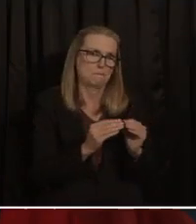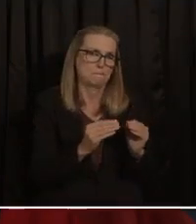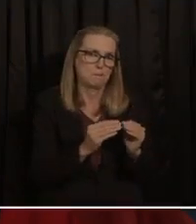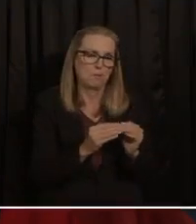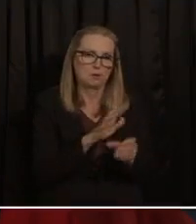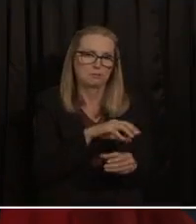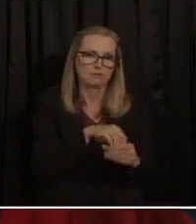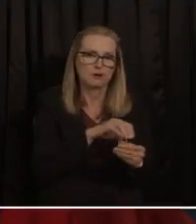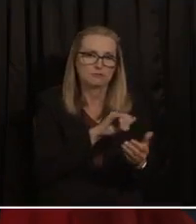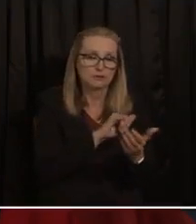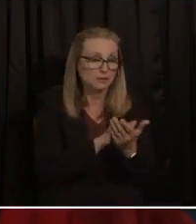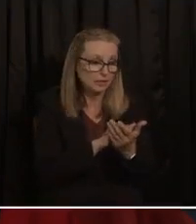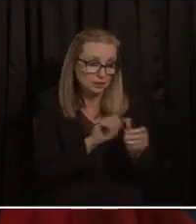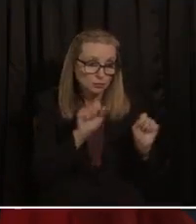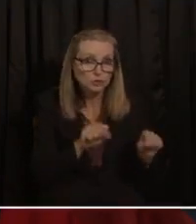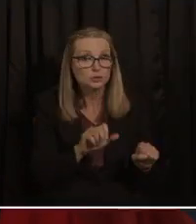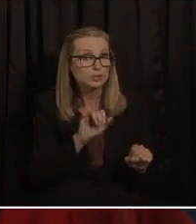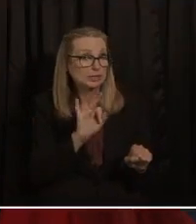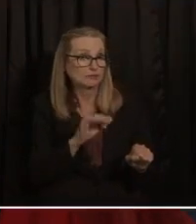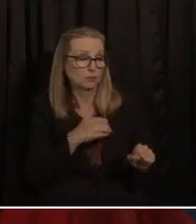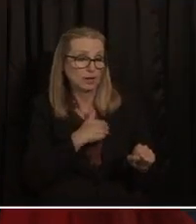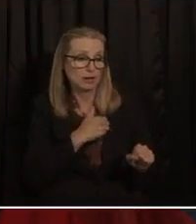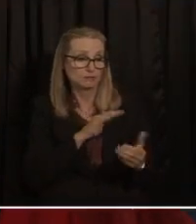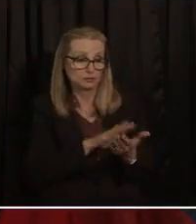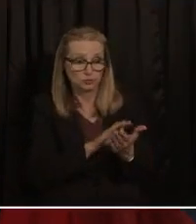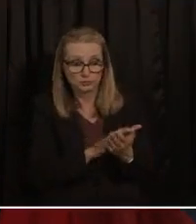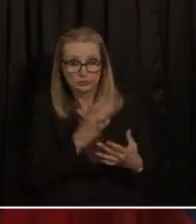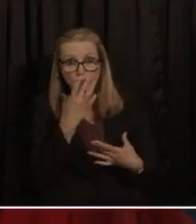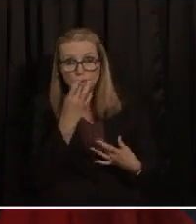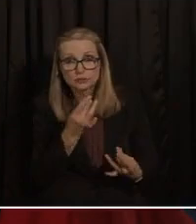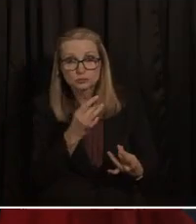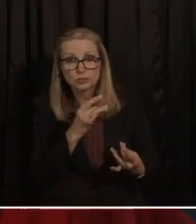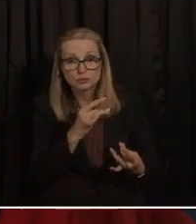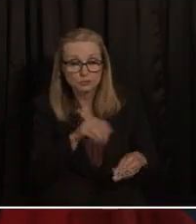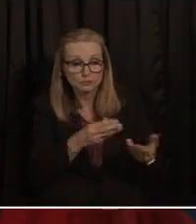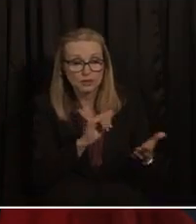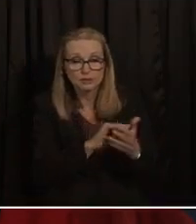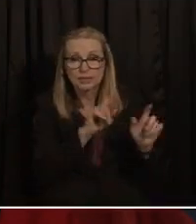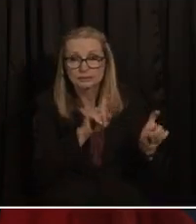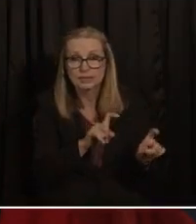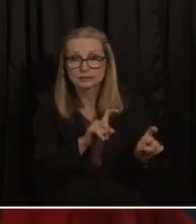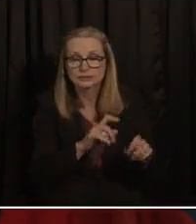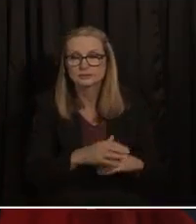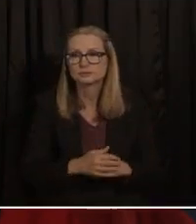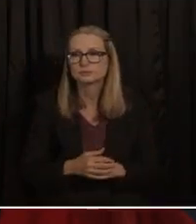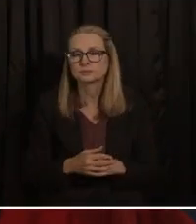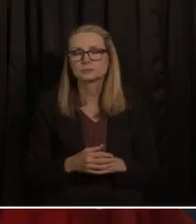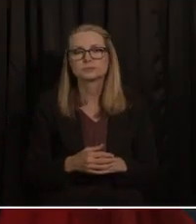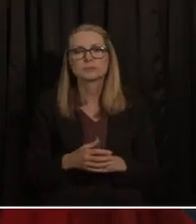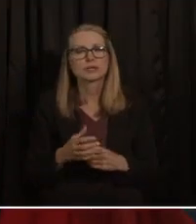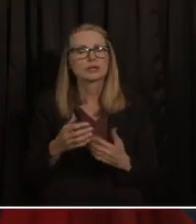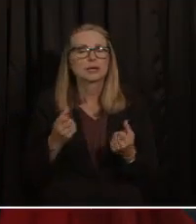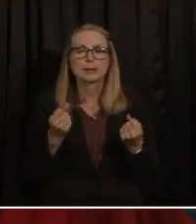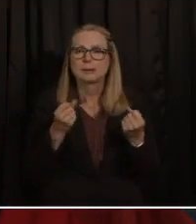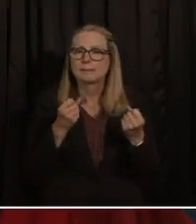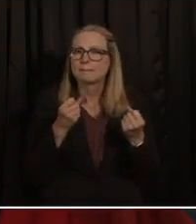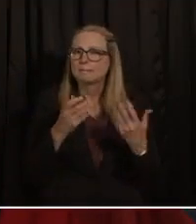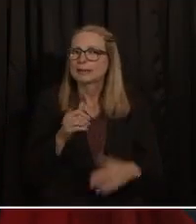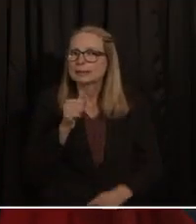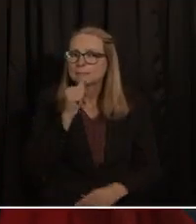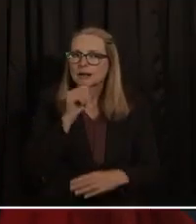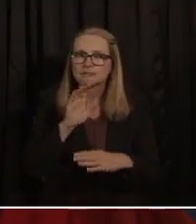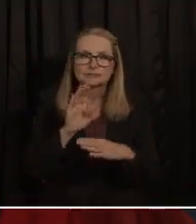if we had the interest in the testing as well. Employers from many private companies,